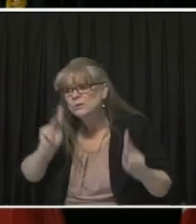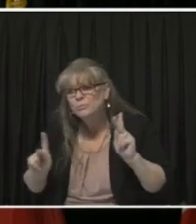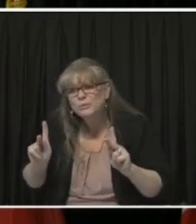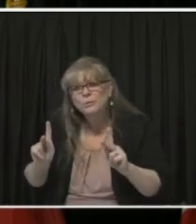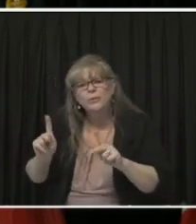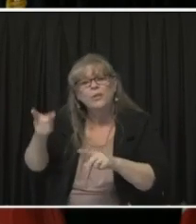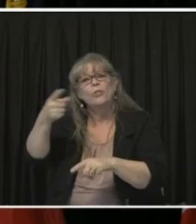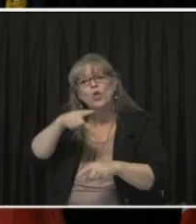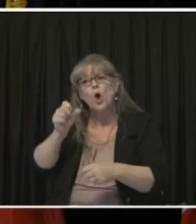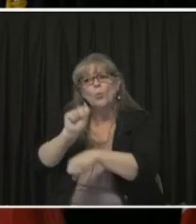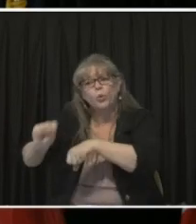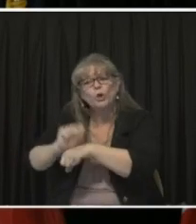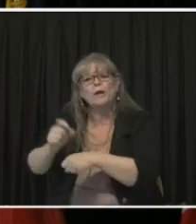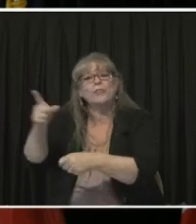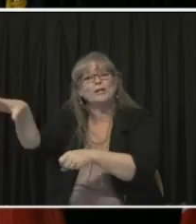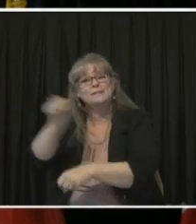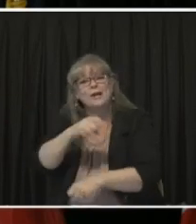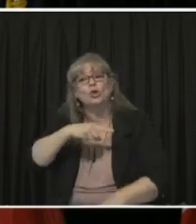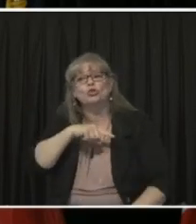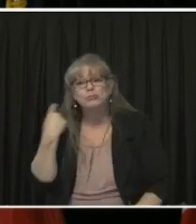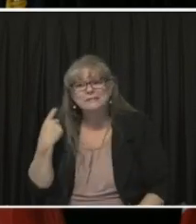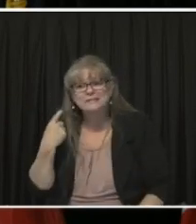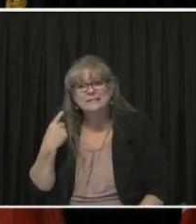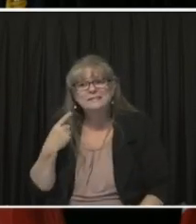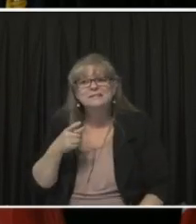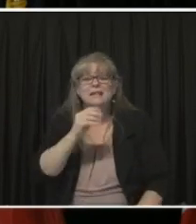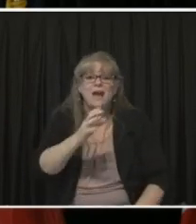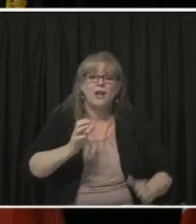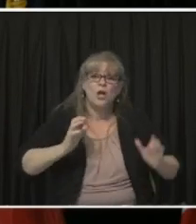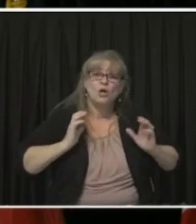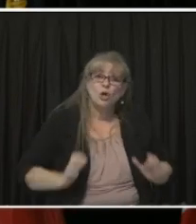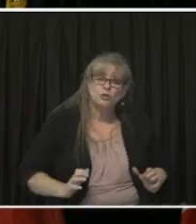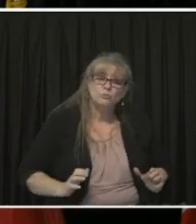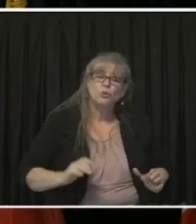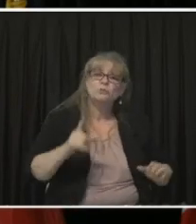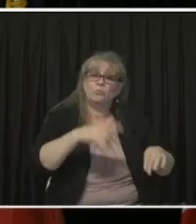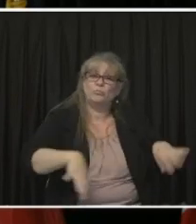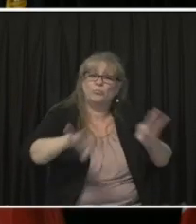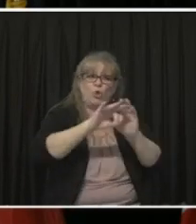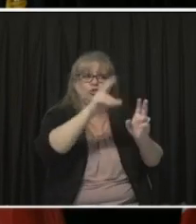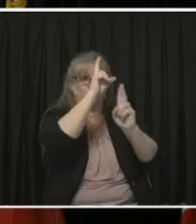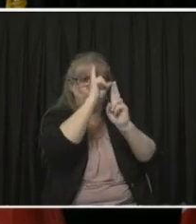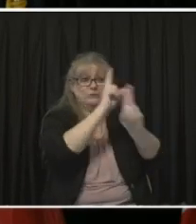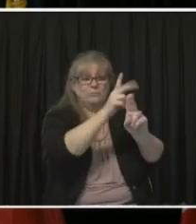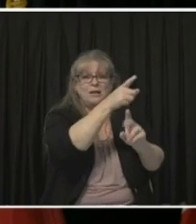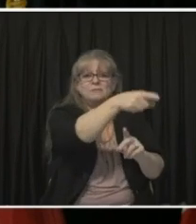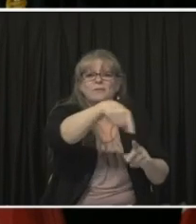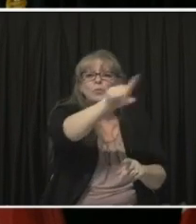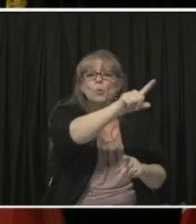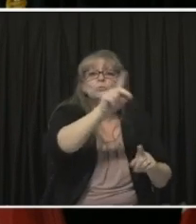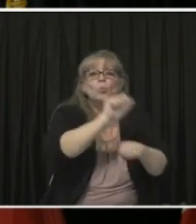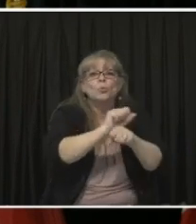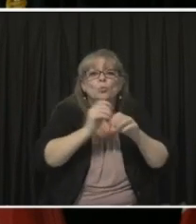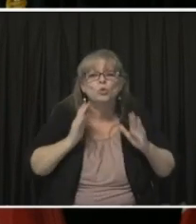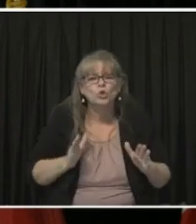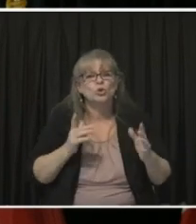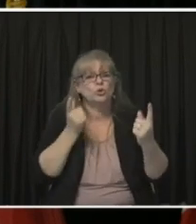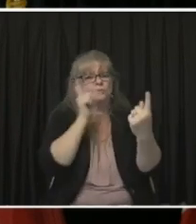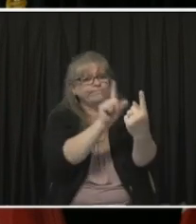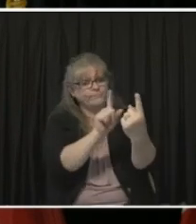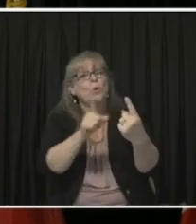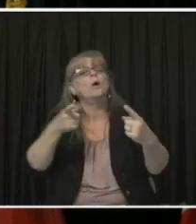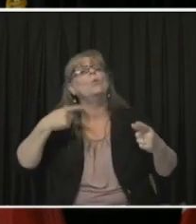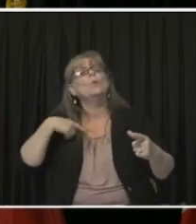do is stand 6 feet apart when they're waiting to check out and avoid congregating together. It's common sense.